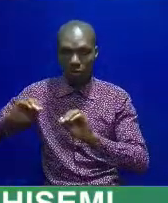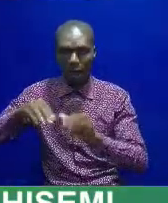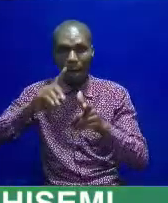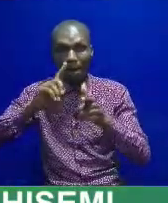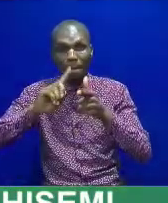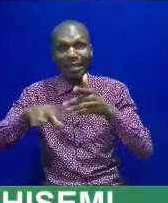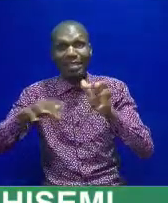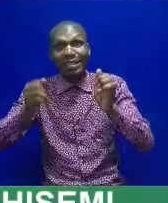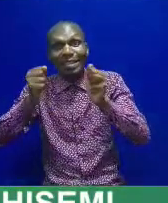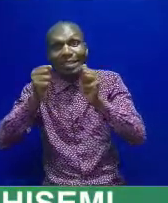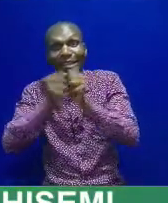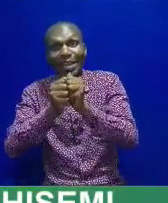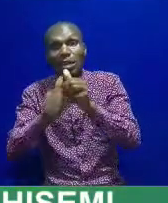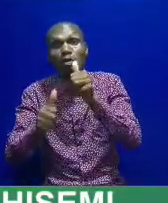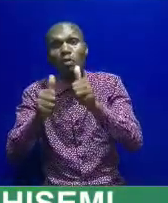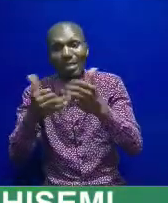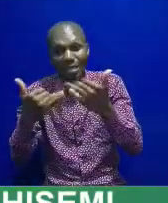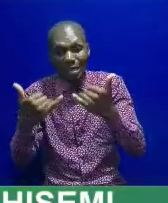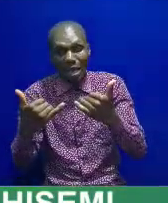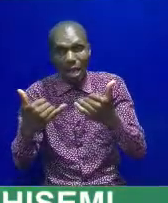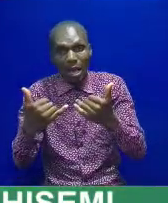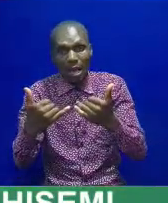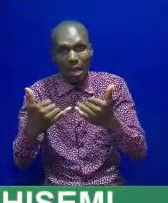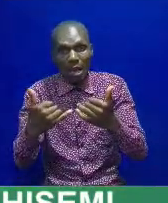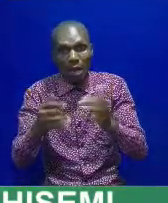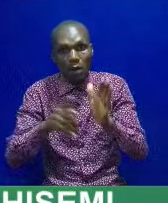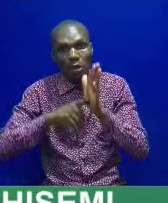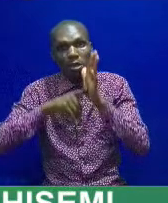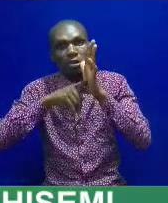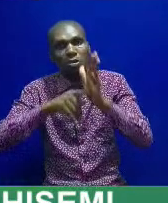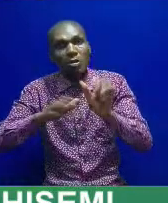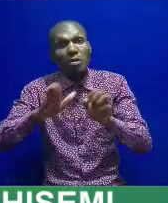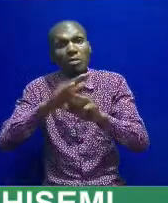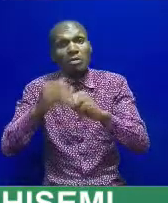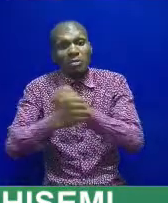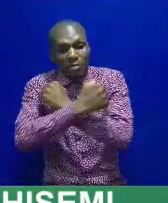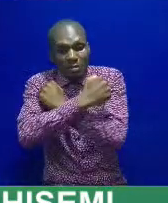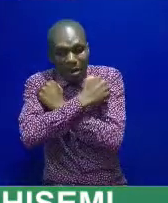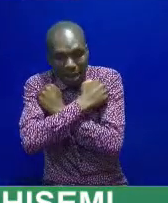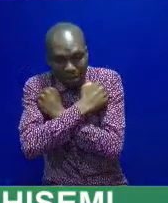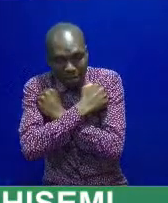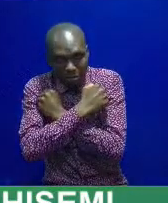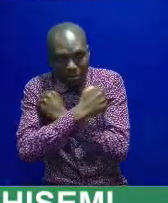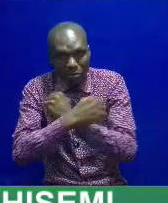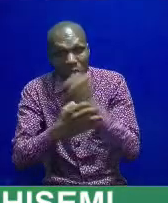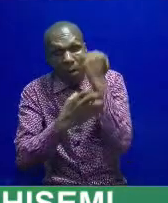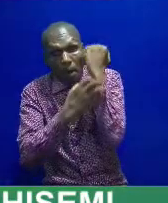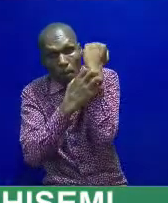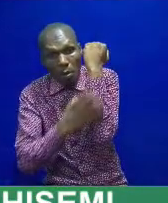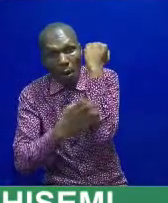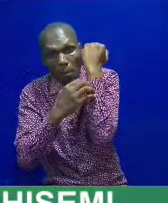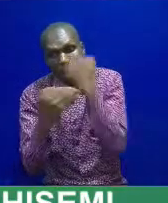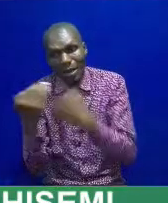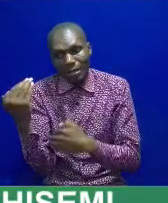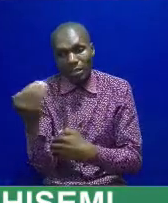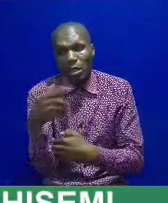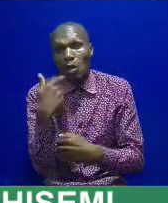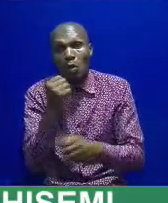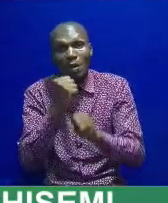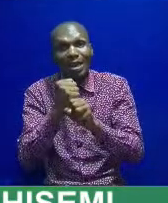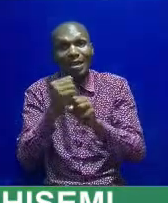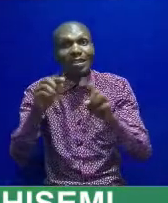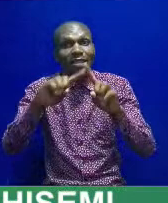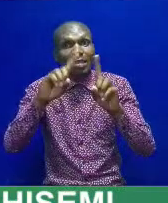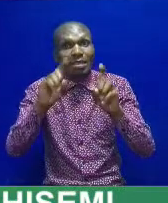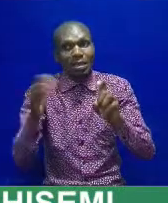are 10 chances, we want to extend our love to the needy child, a student who did last exam